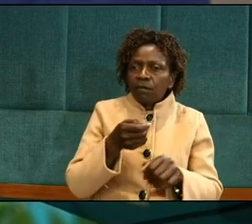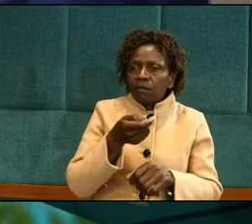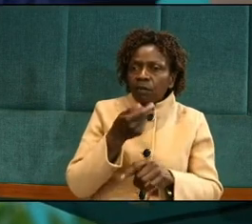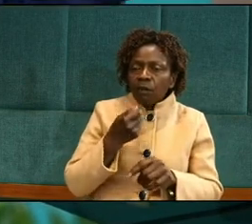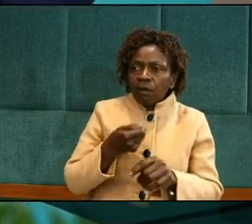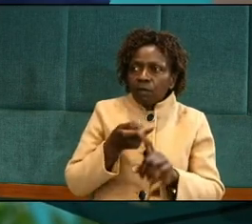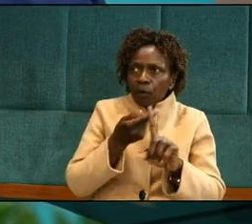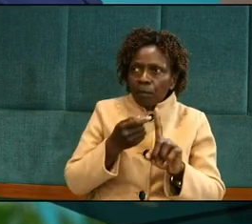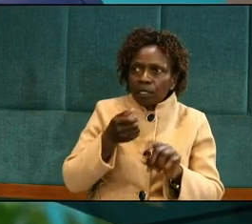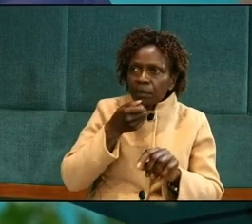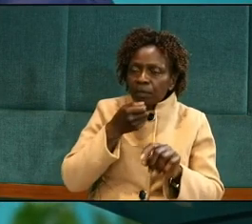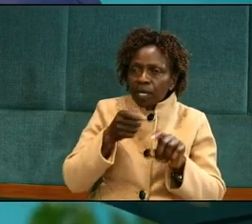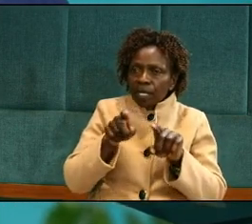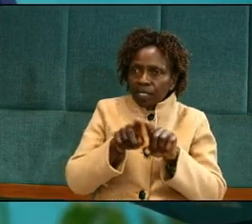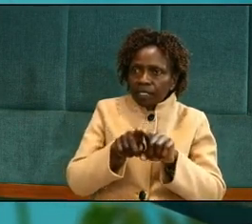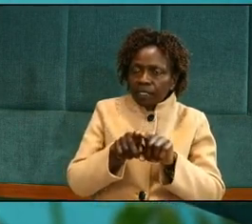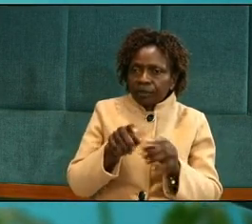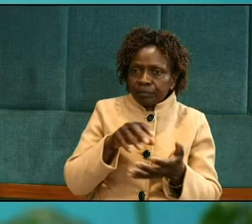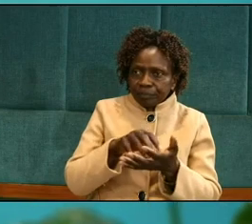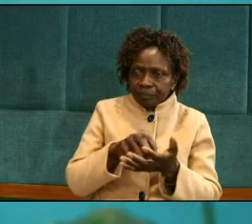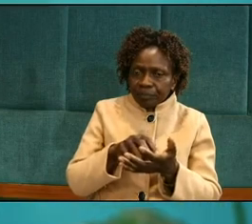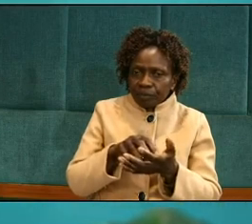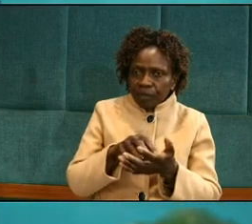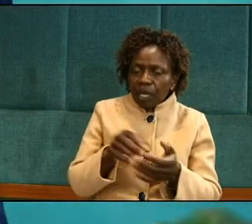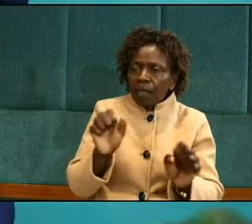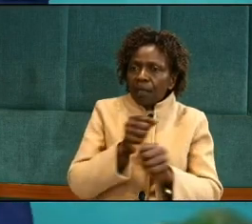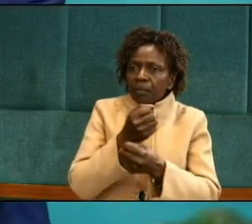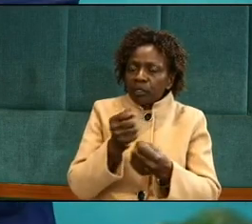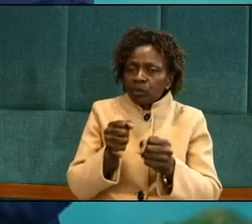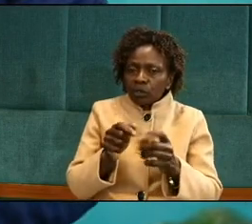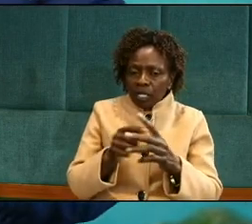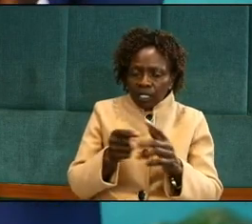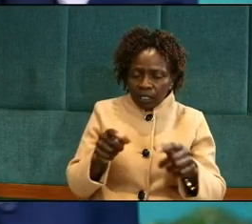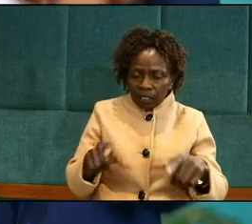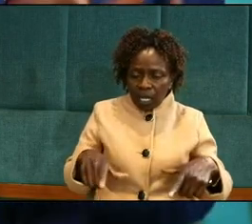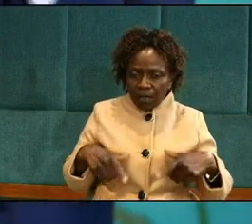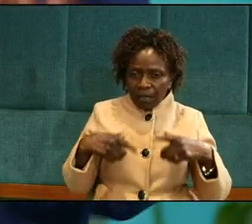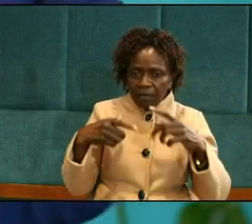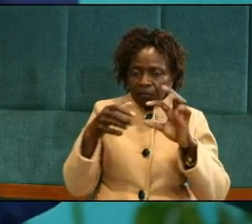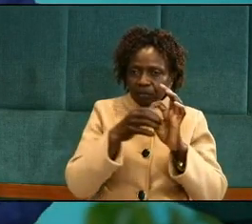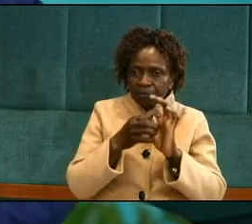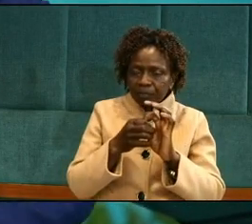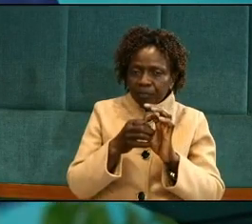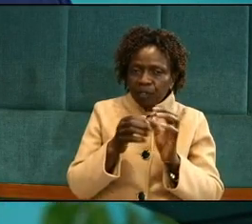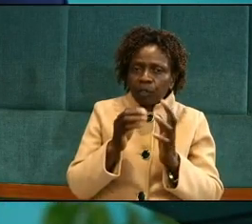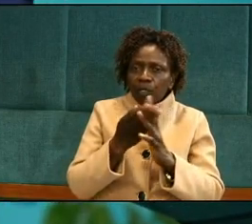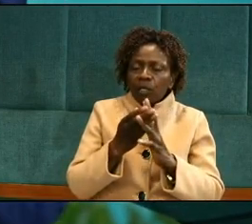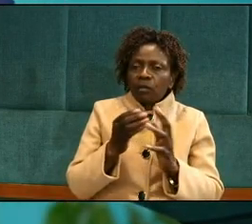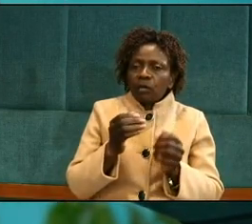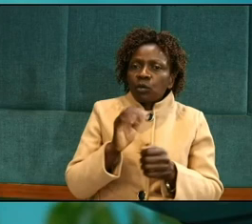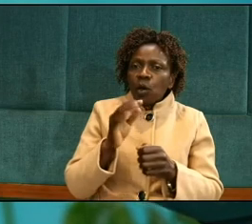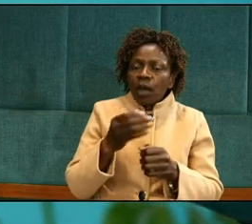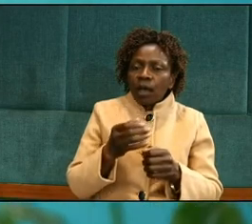scope. You cannot learn to live harmoniously within your nucleus family if